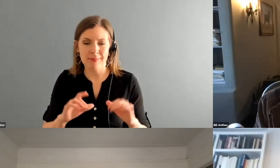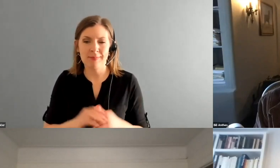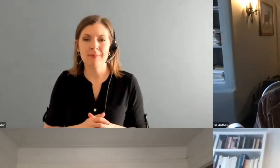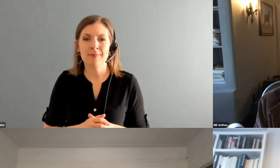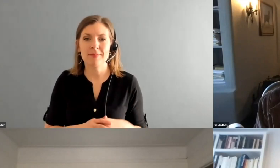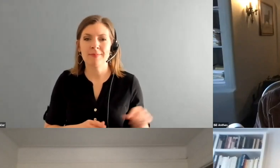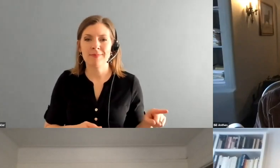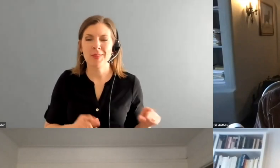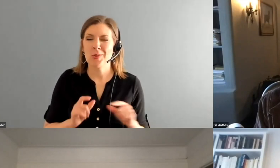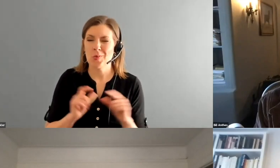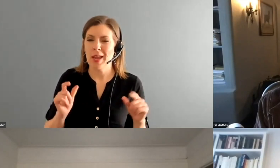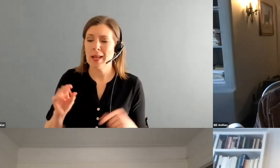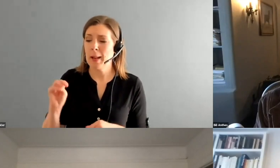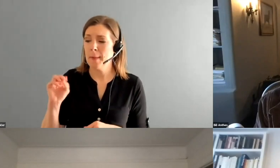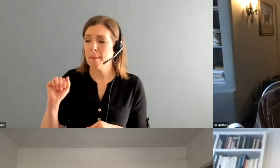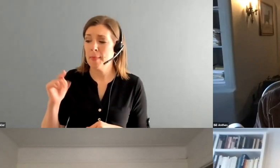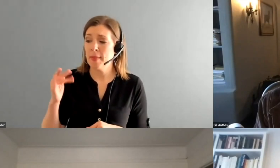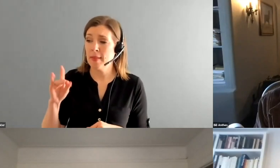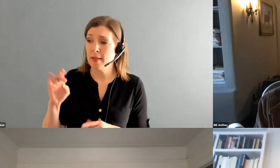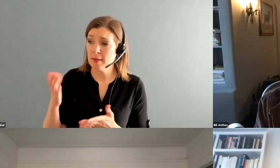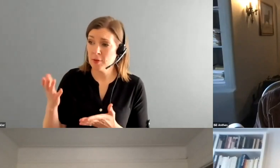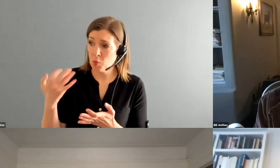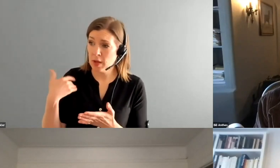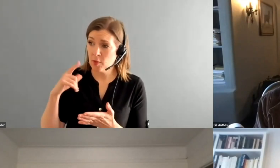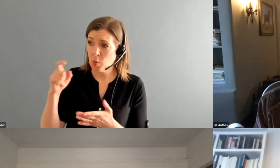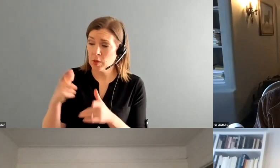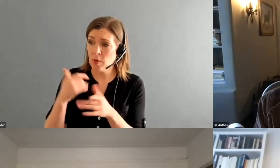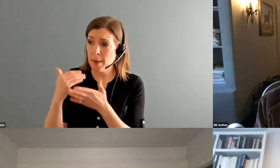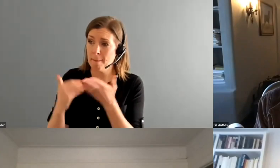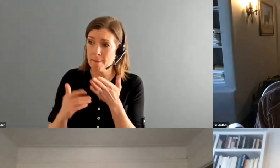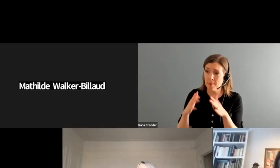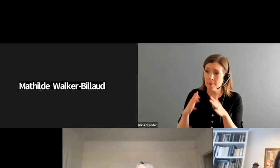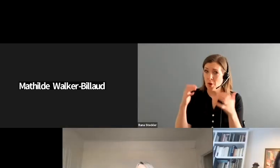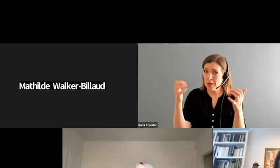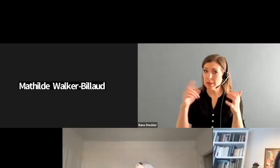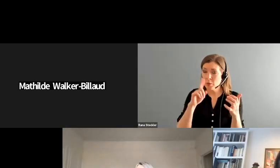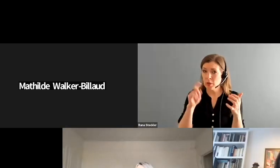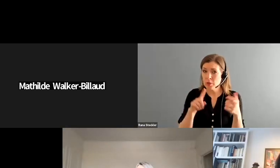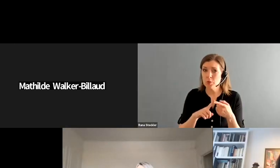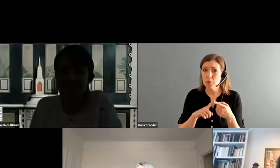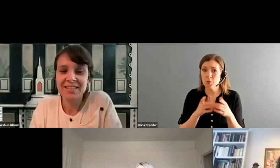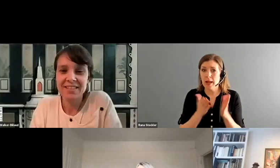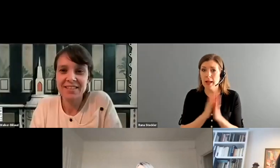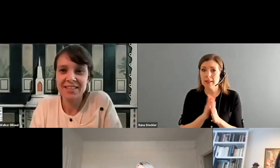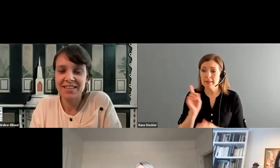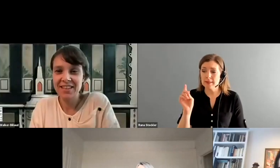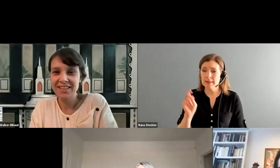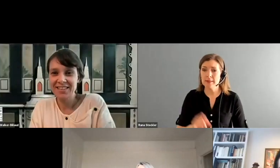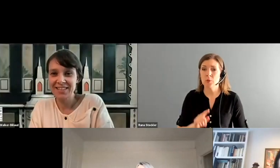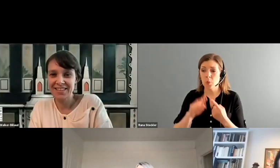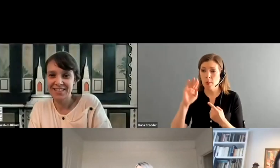Great. Mathilde, do you want to take a question from the audience to address to